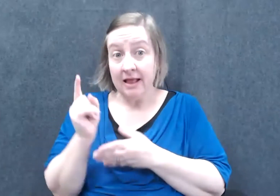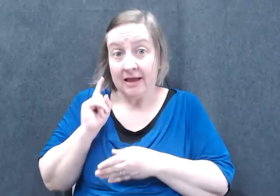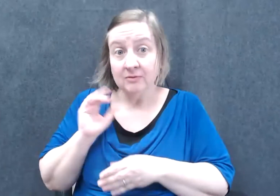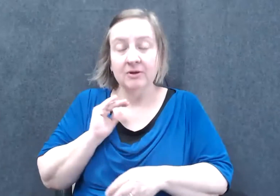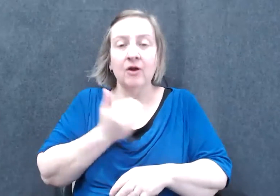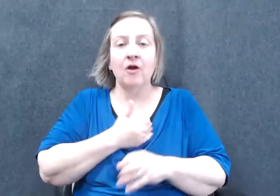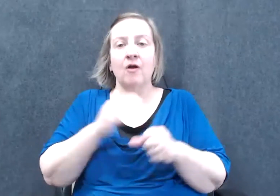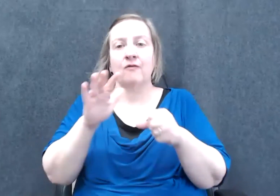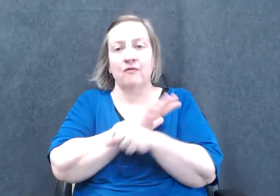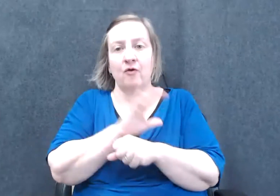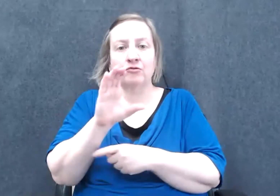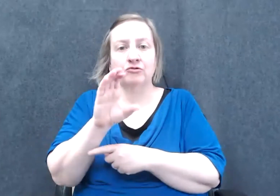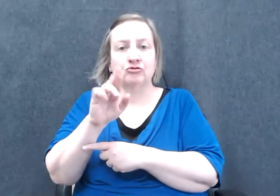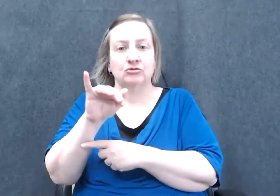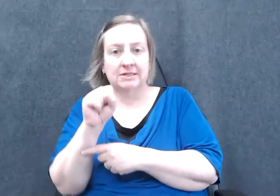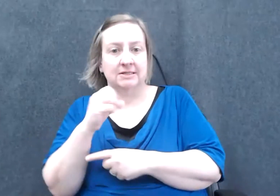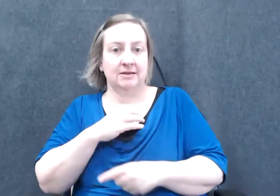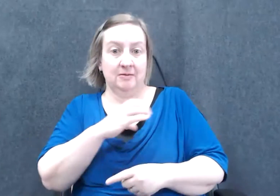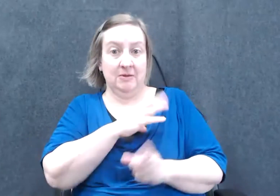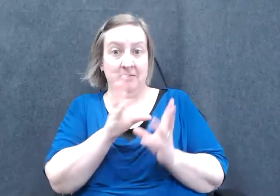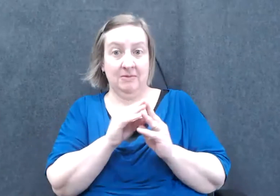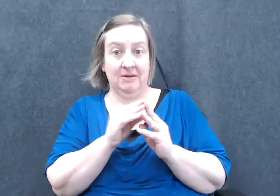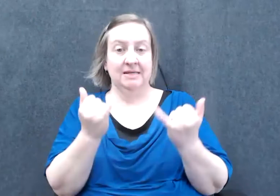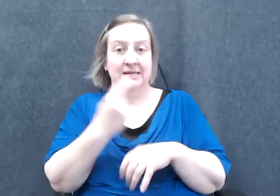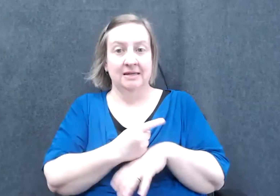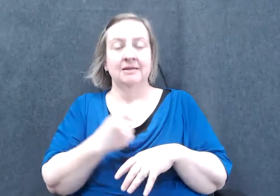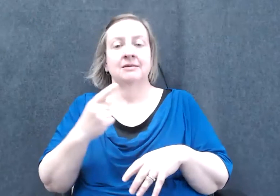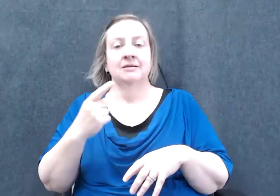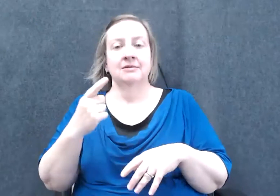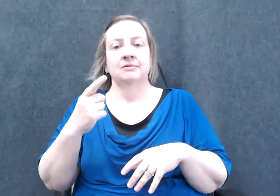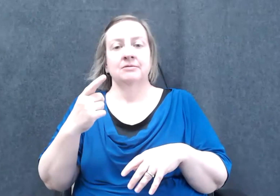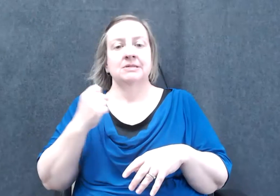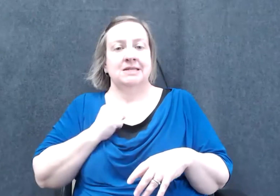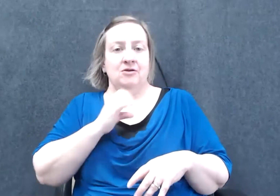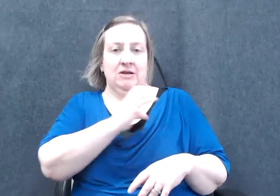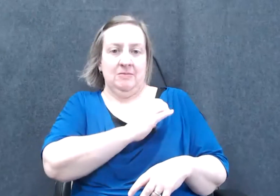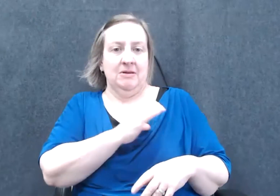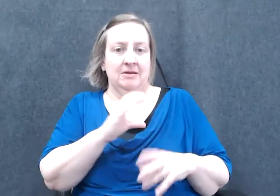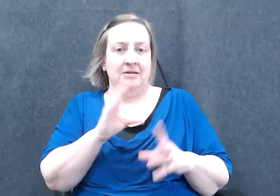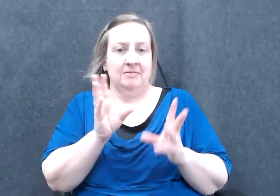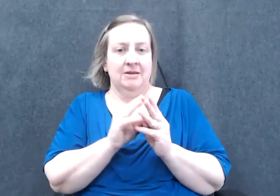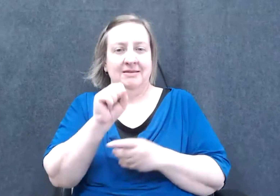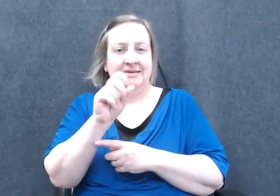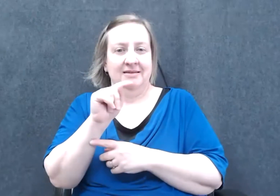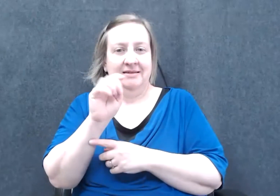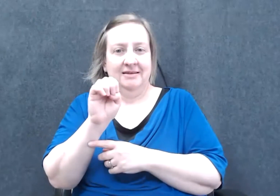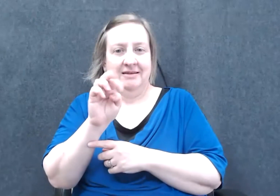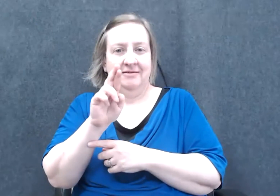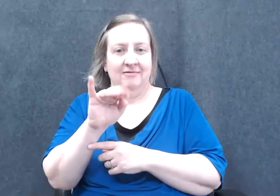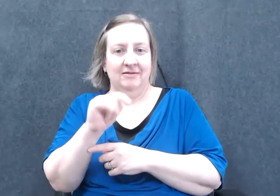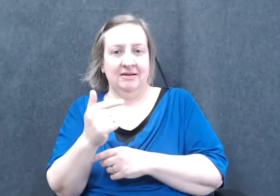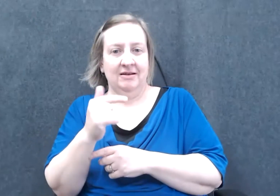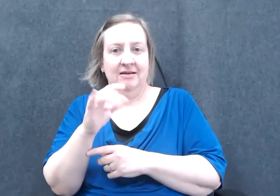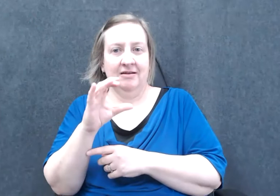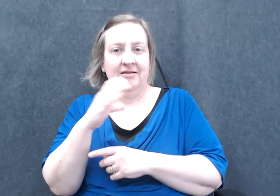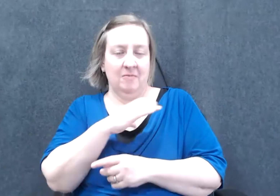full CRIS committee meeting. This week is the steering committee meeting, which is a subset of CRIS committee members. And I'll repeat